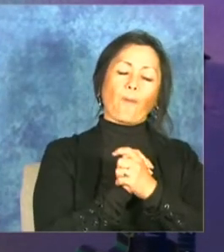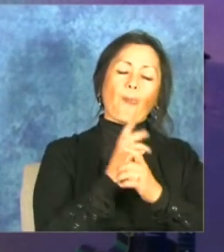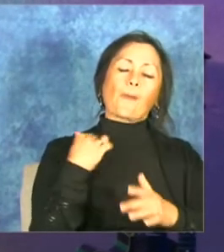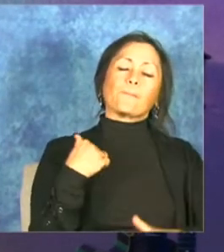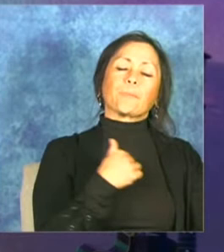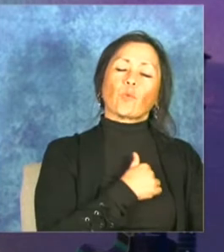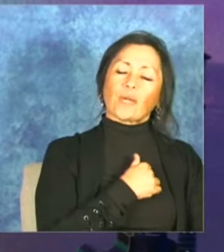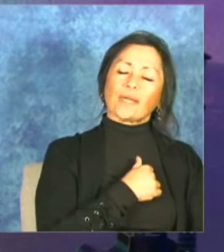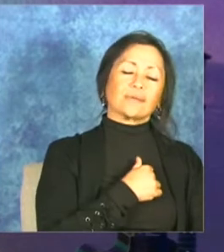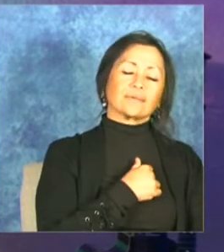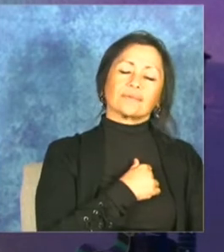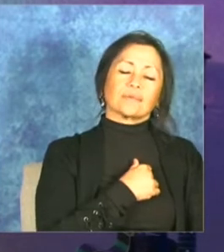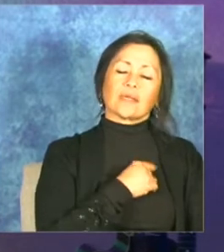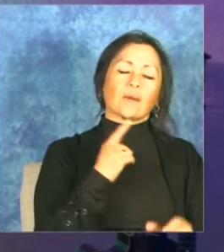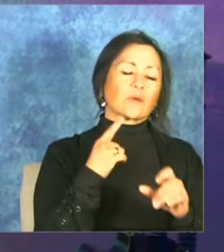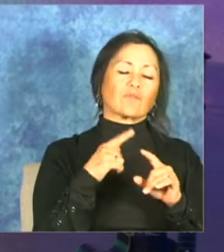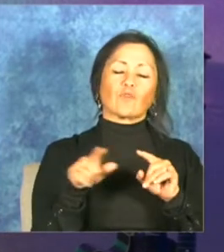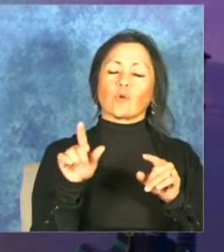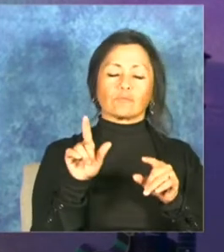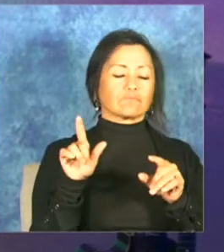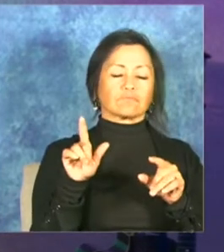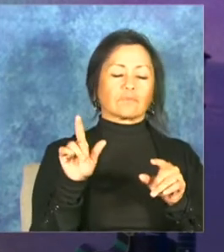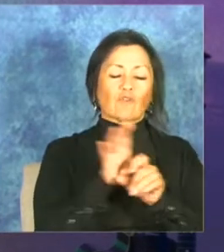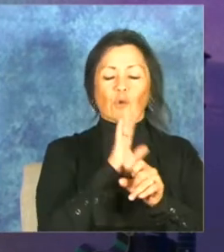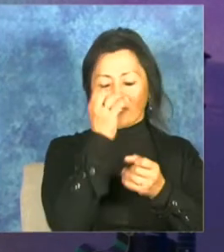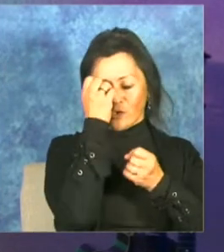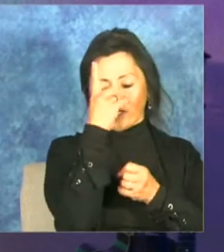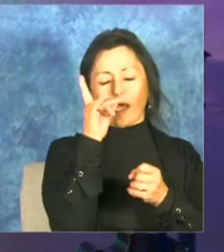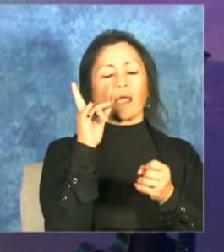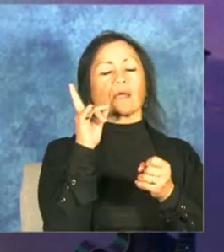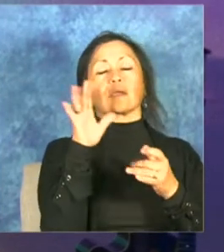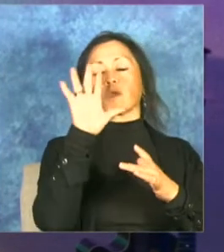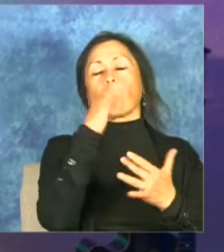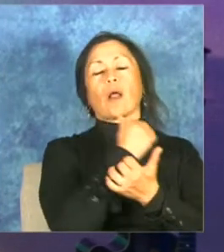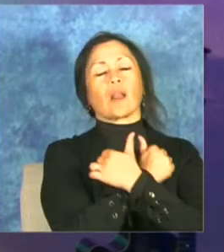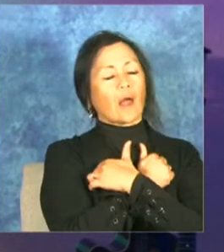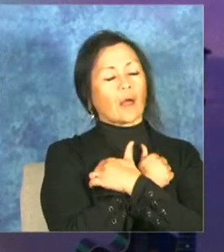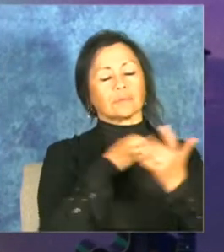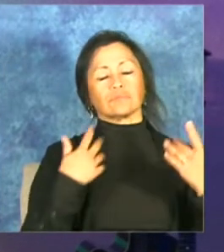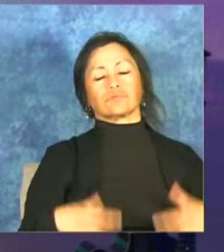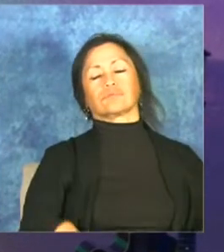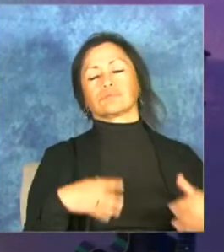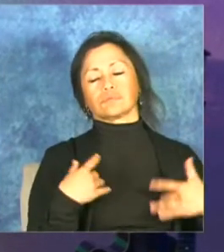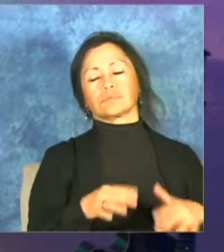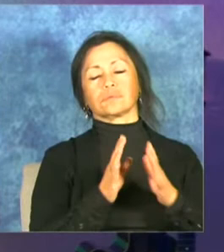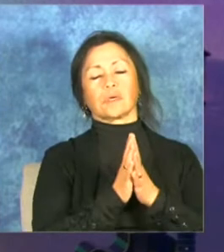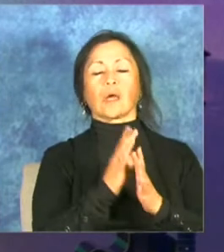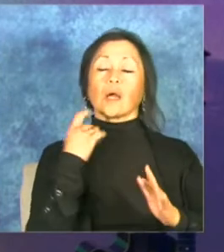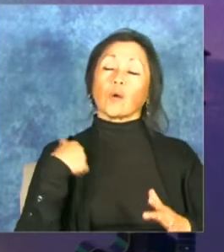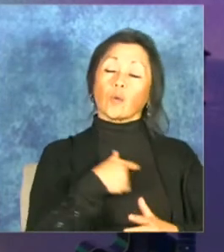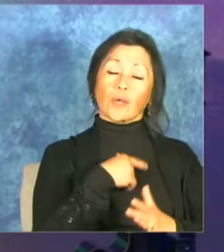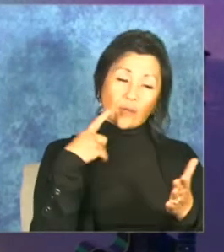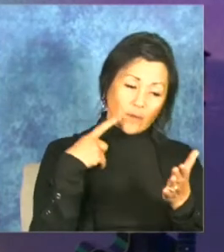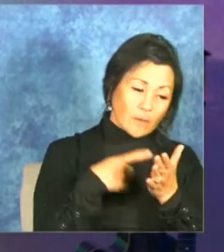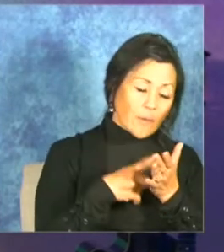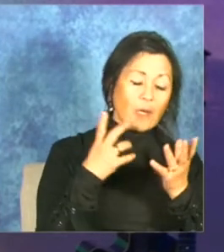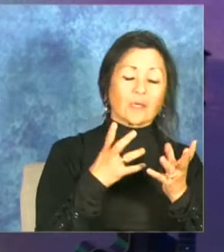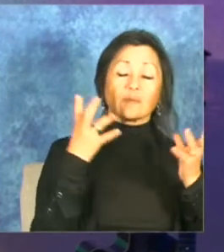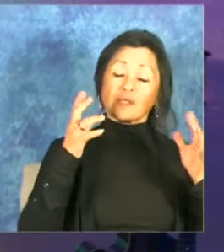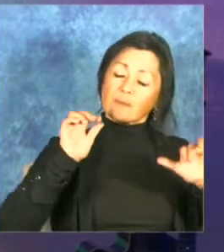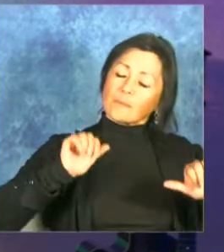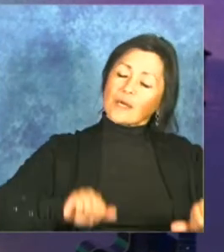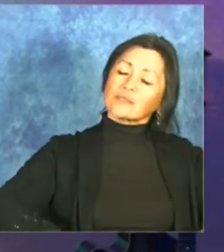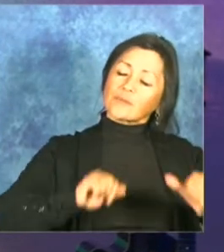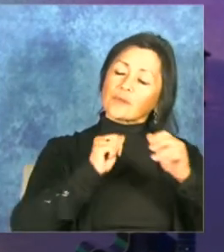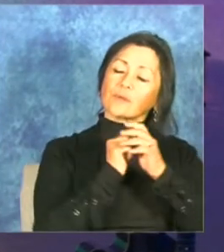We just cannot fully comprehend the fullness of your love for us. We recognize as much as